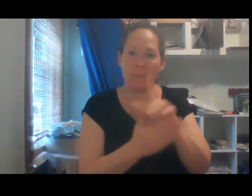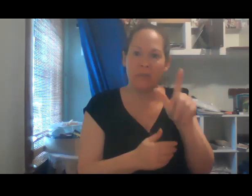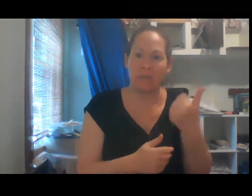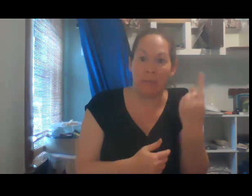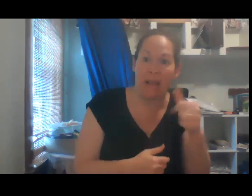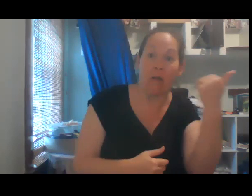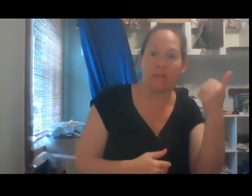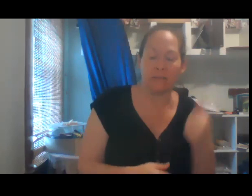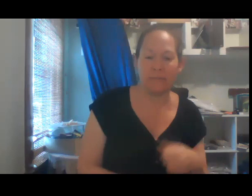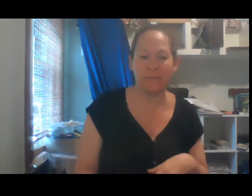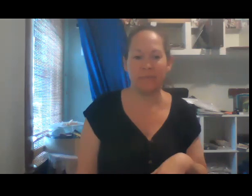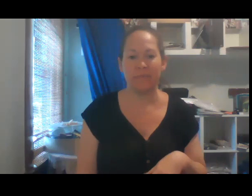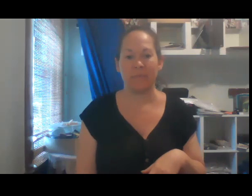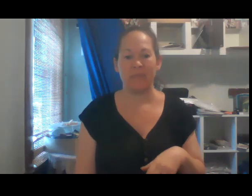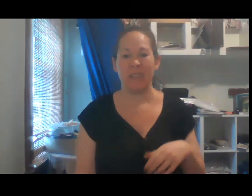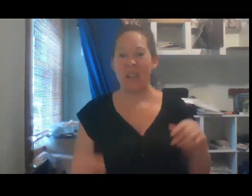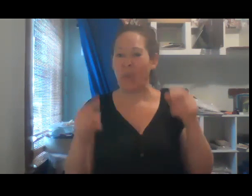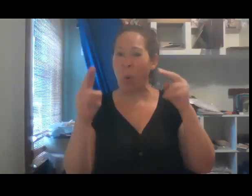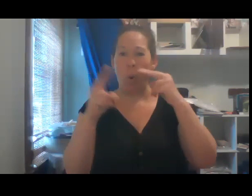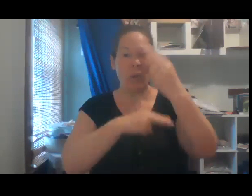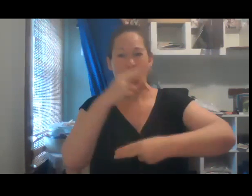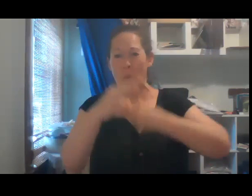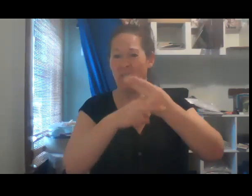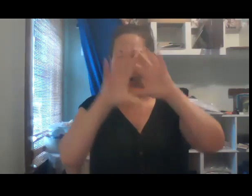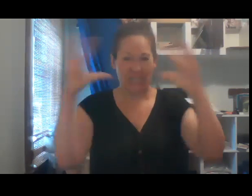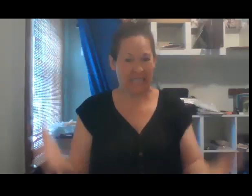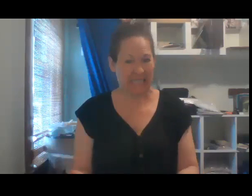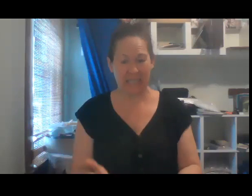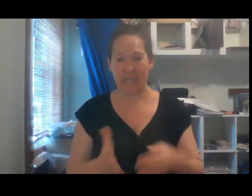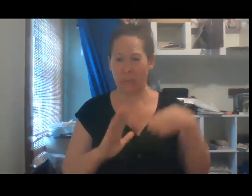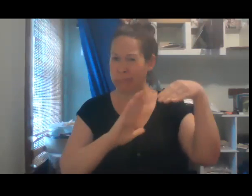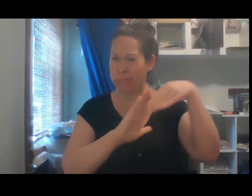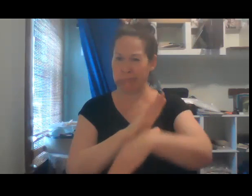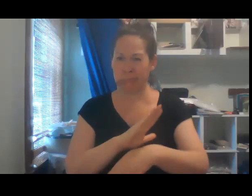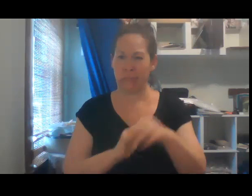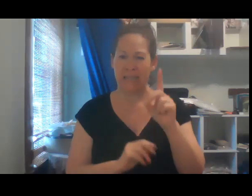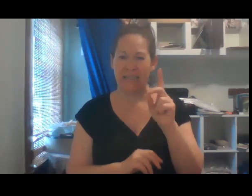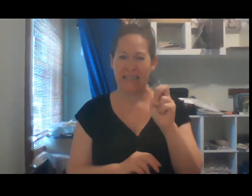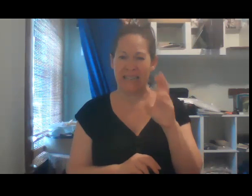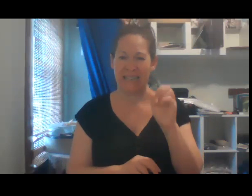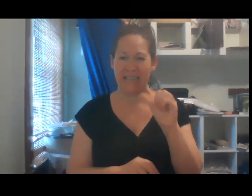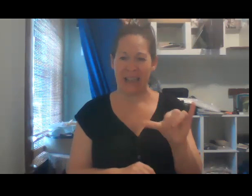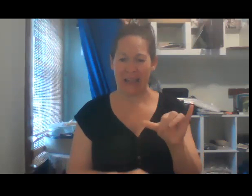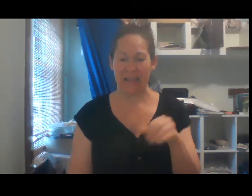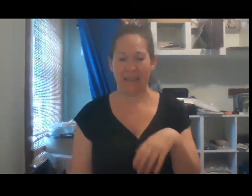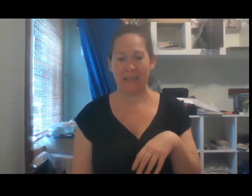in the universe. Everything in the universe is decaying, right? And working its way back down to